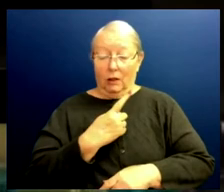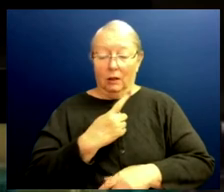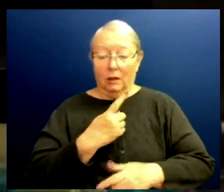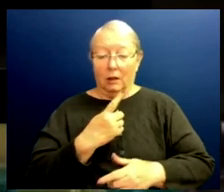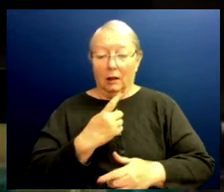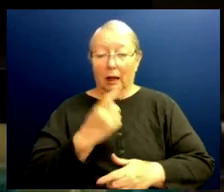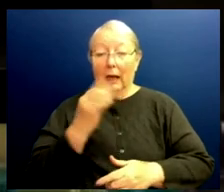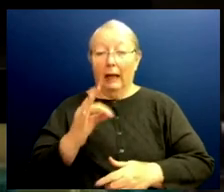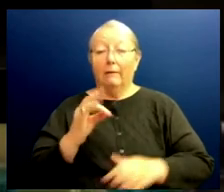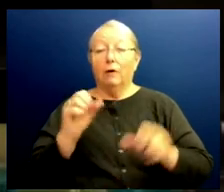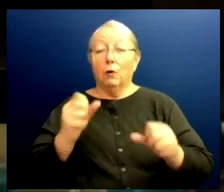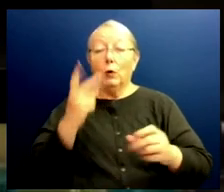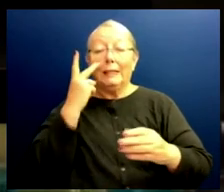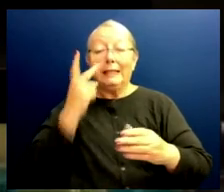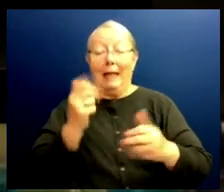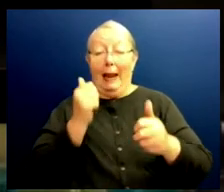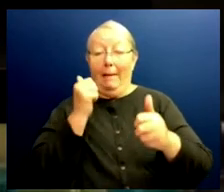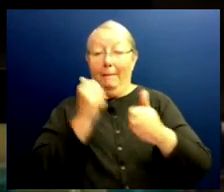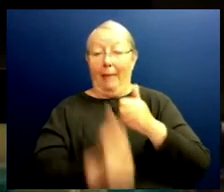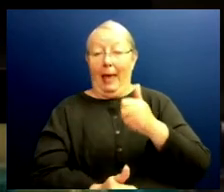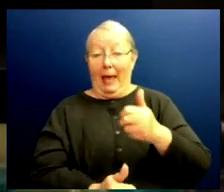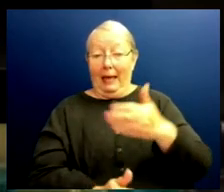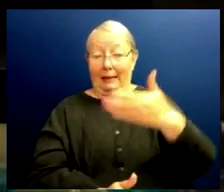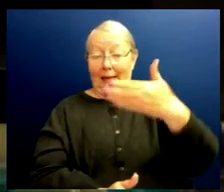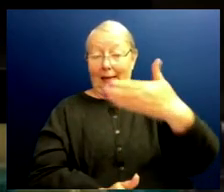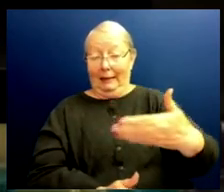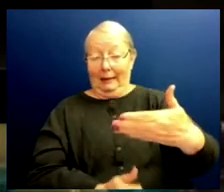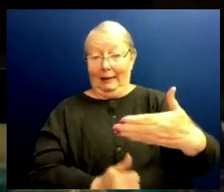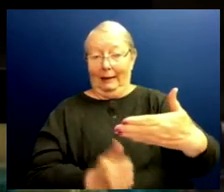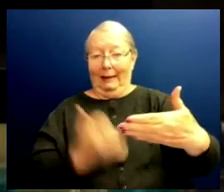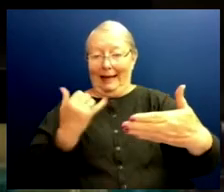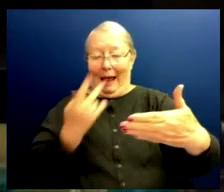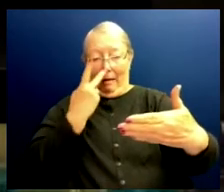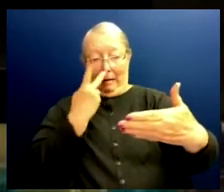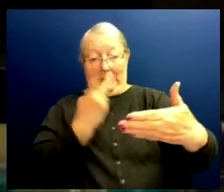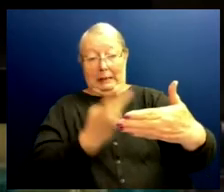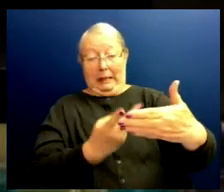past the point where the limit that we can now see? And